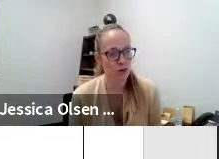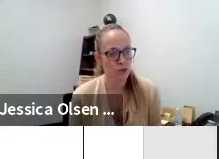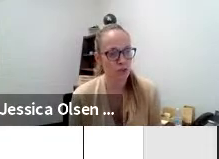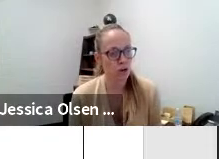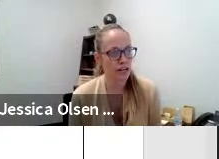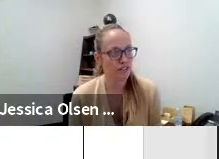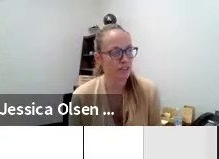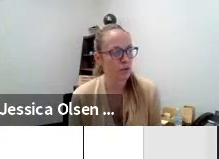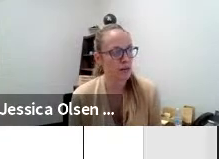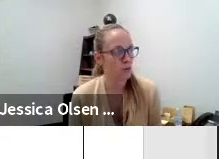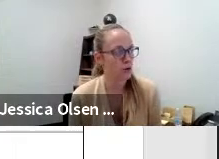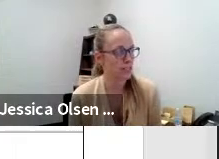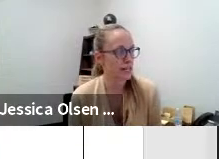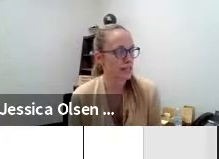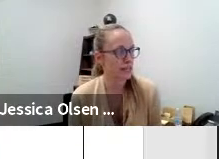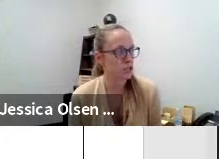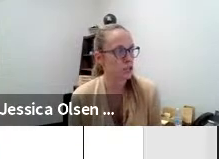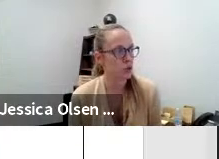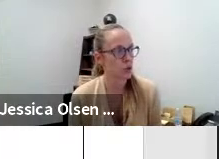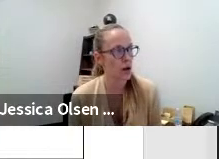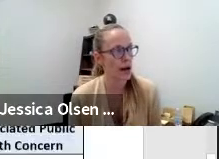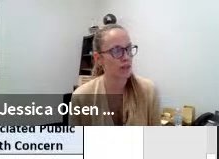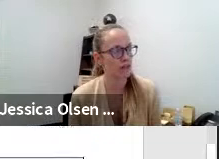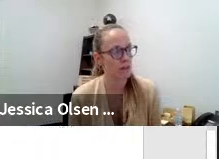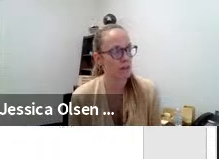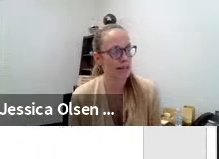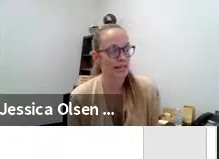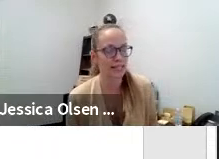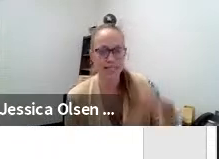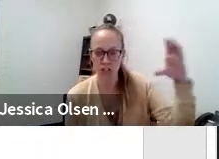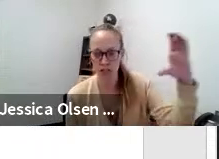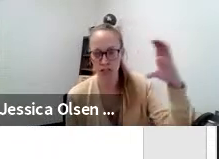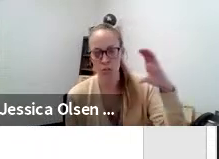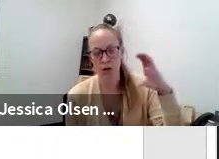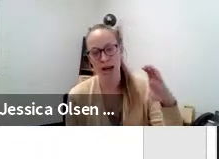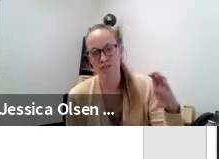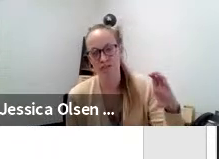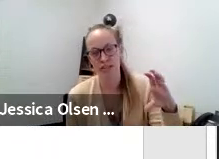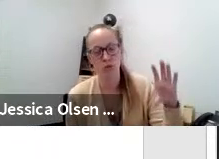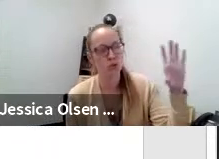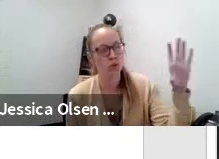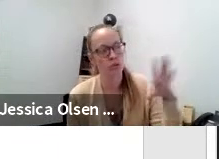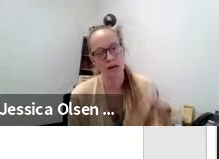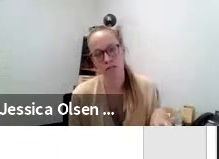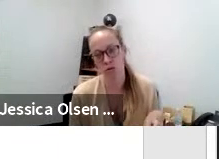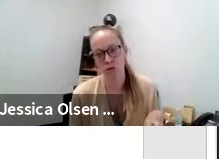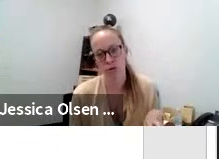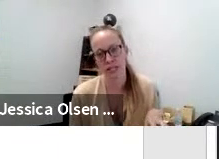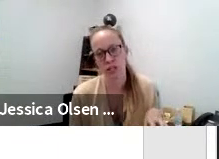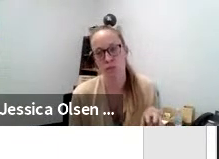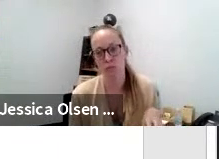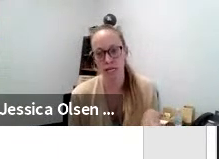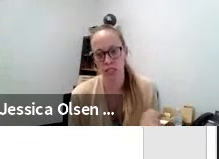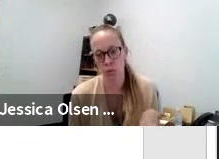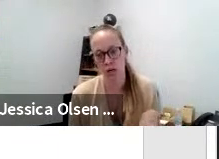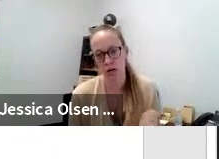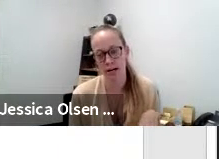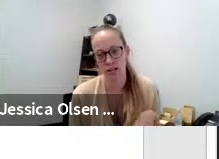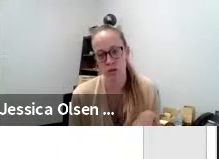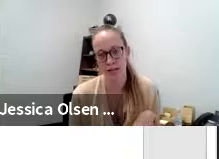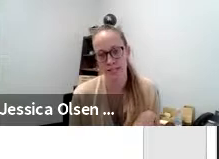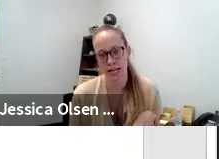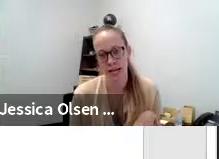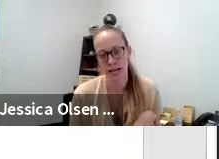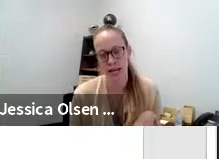sense for folks or if it made more sense to have them like in sections where like you scroll down to the particular meeting you